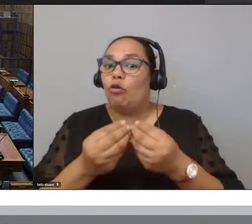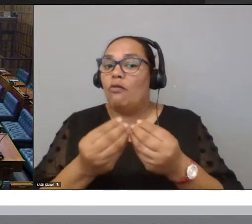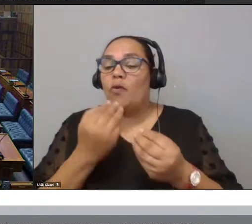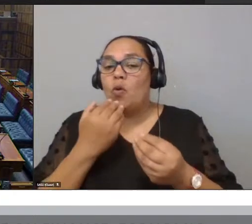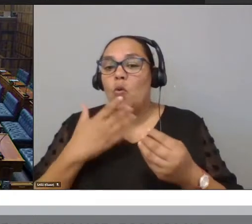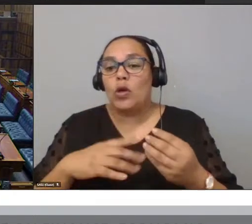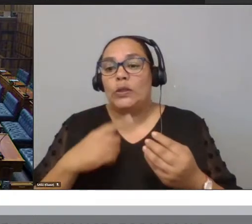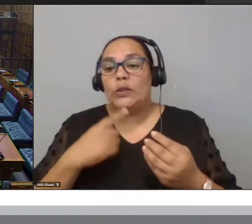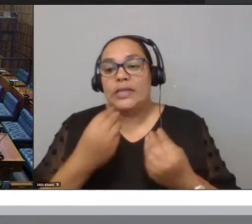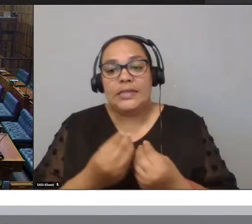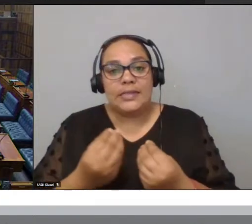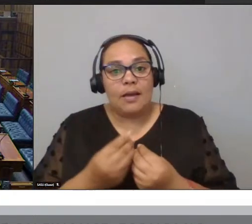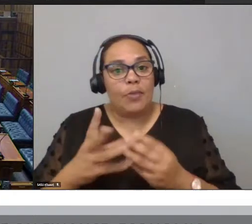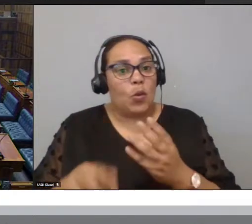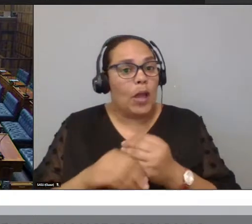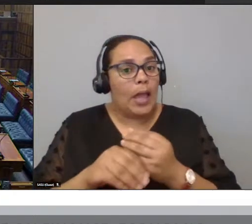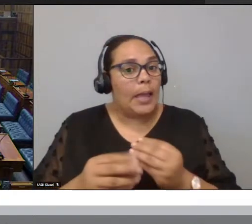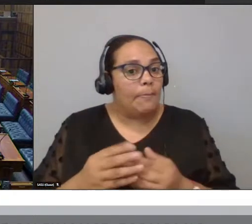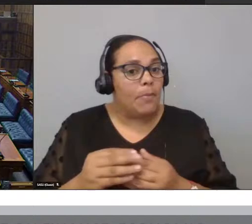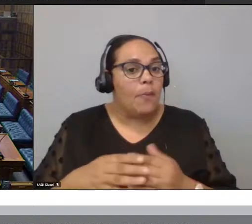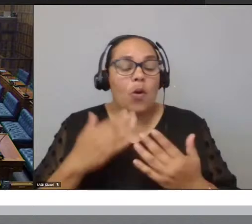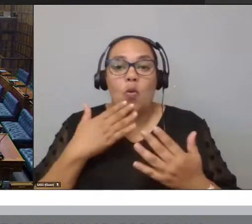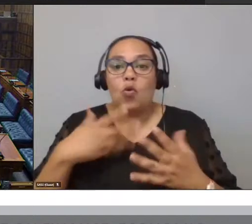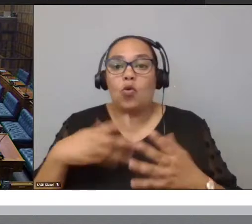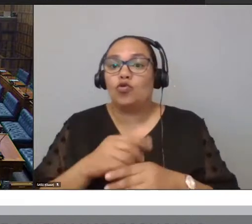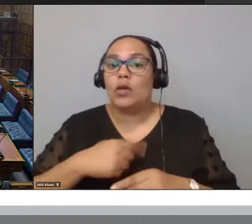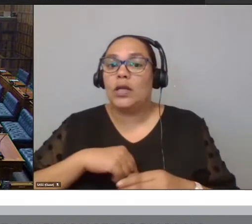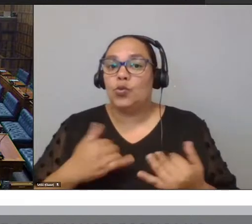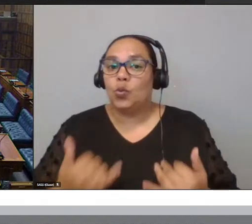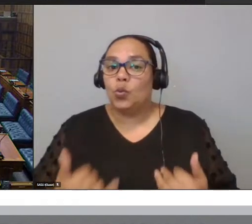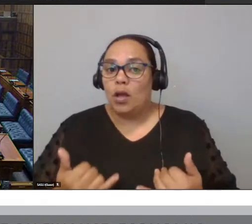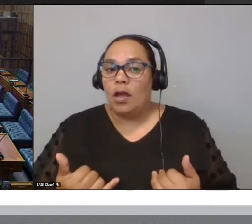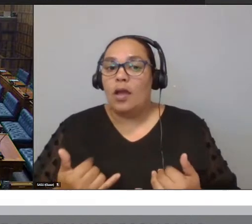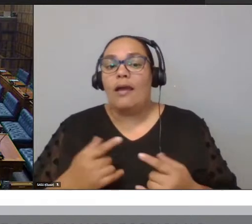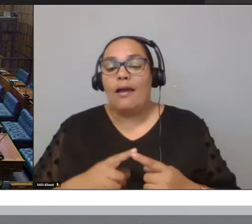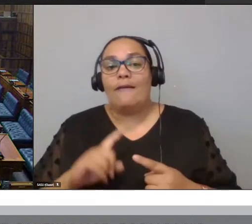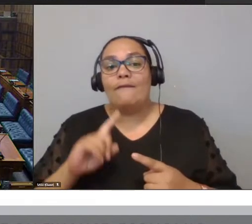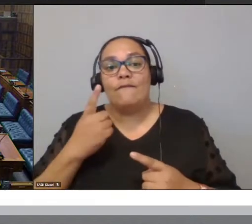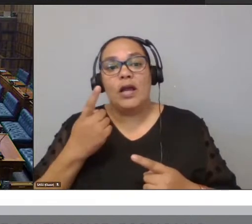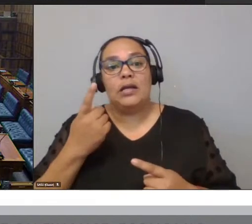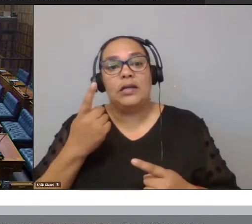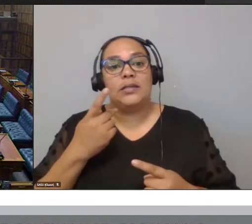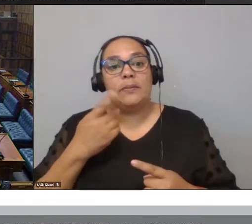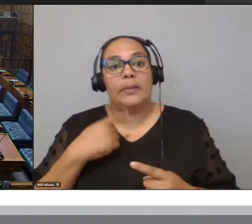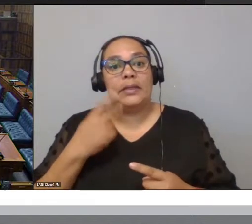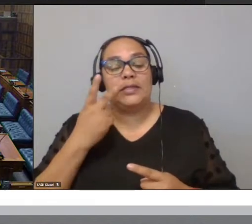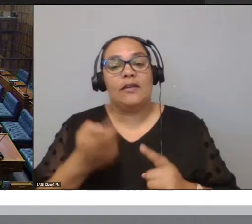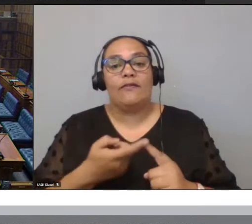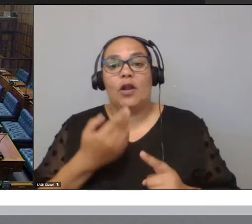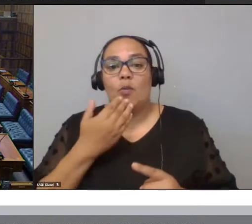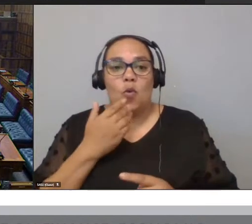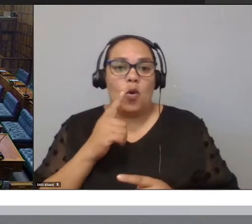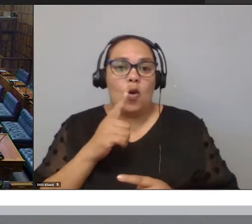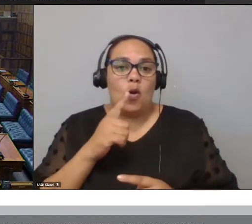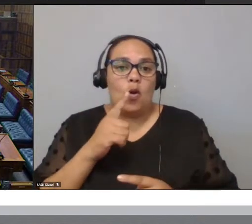say something or add something members or those who have joined us today and the first hand I see is from